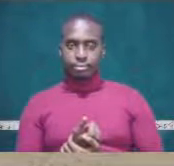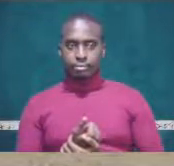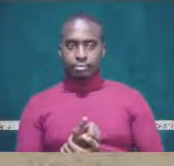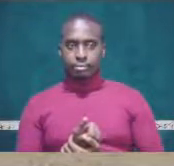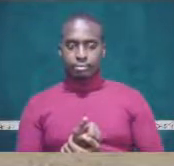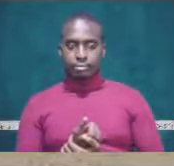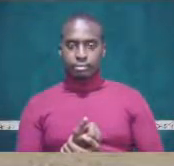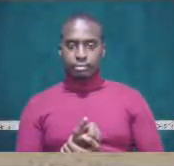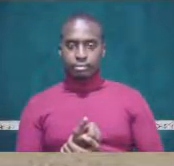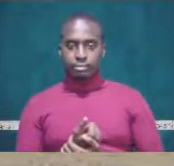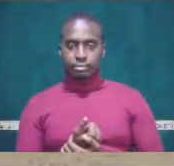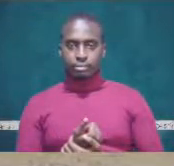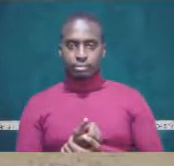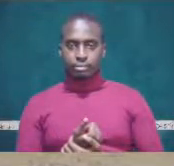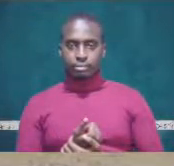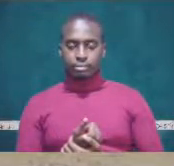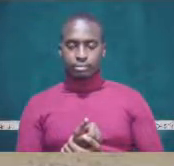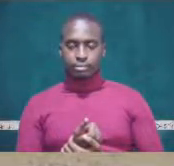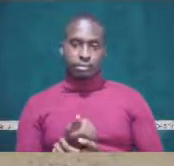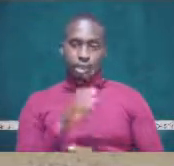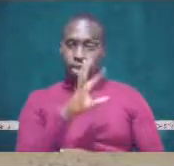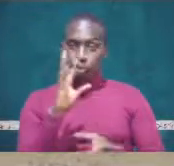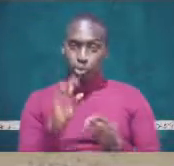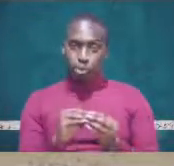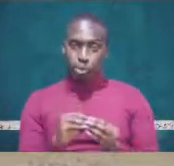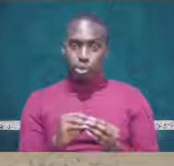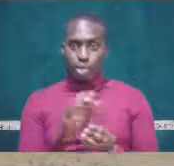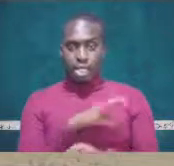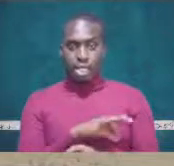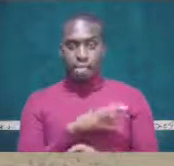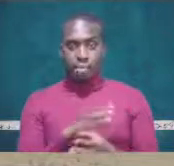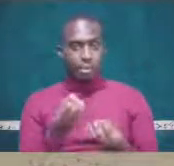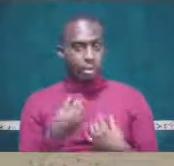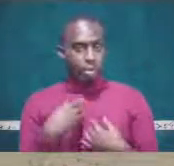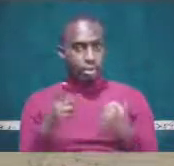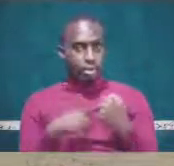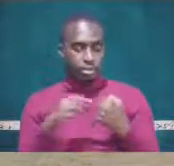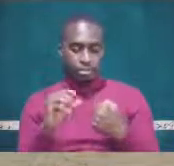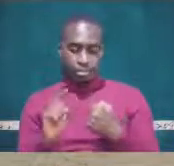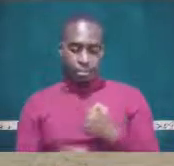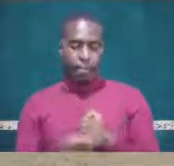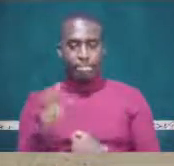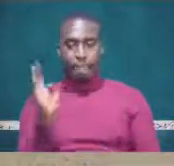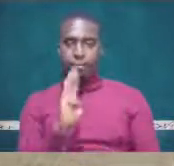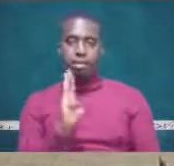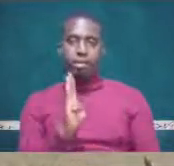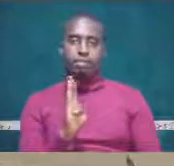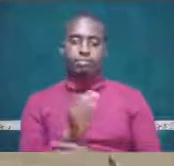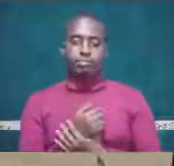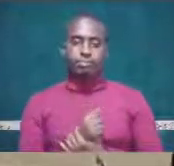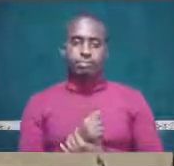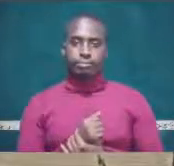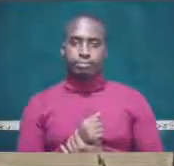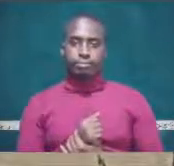is the total income. The total income is